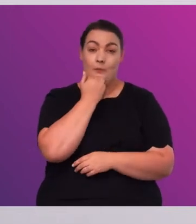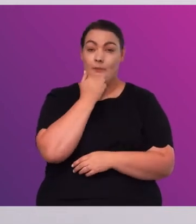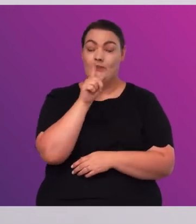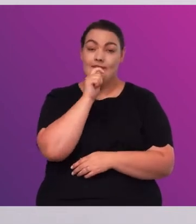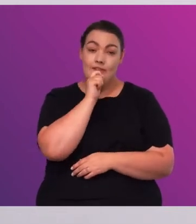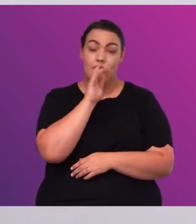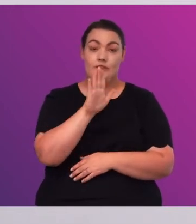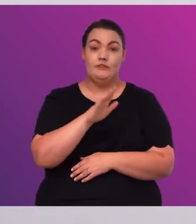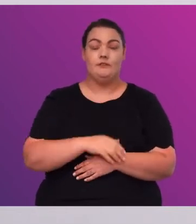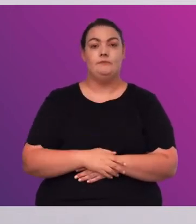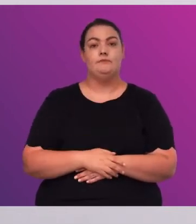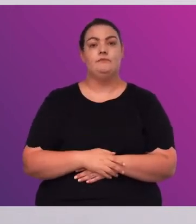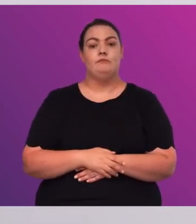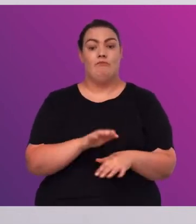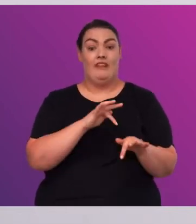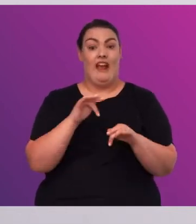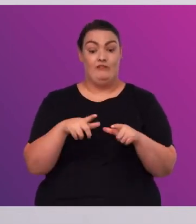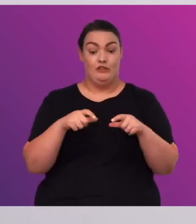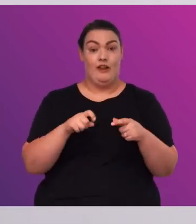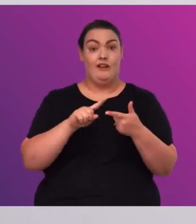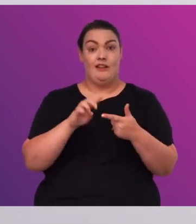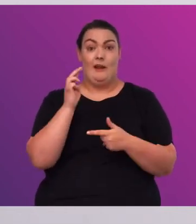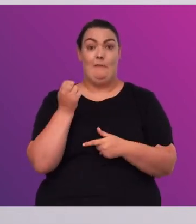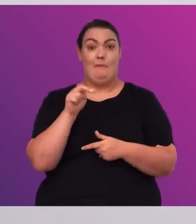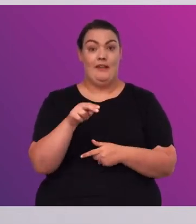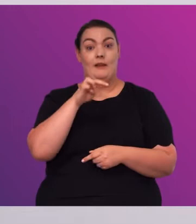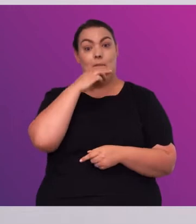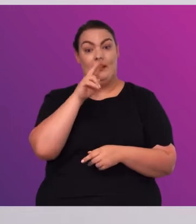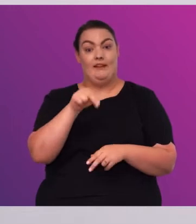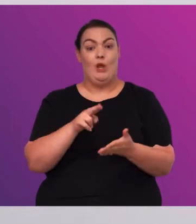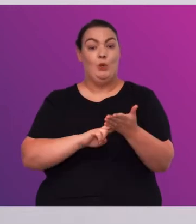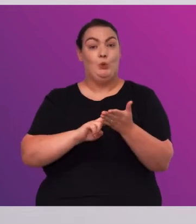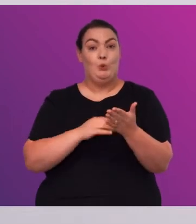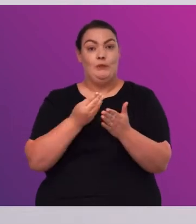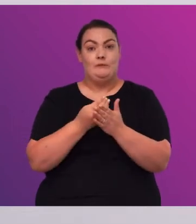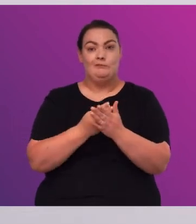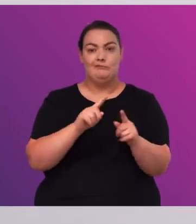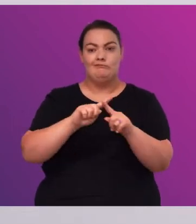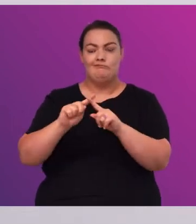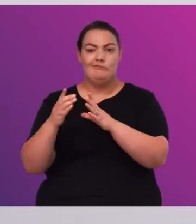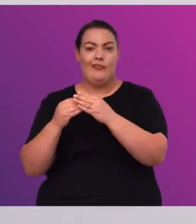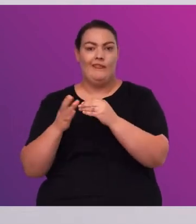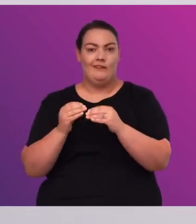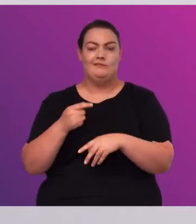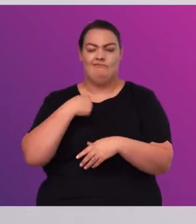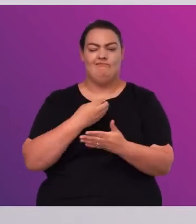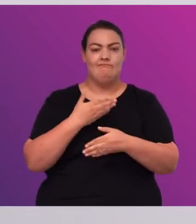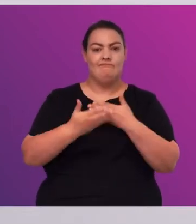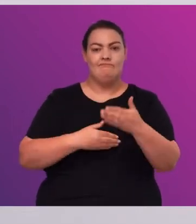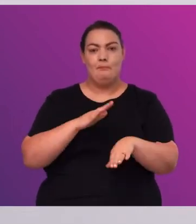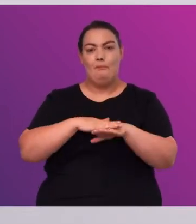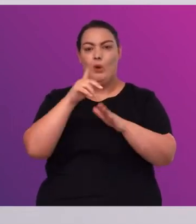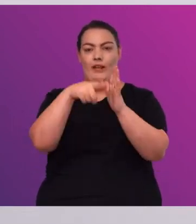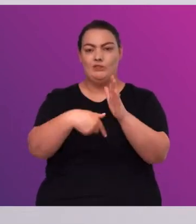You can pay for things once you get your debit card and PIN. I will go through this in more detail later in the